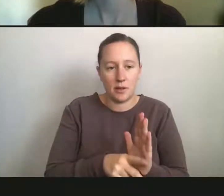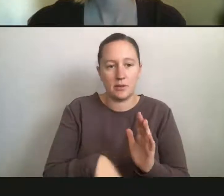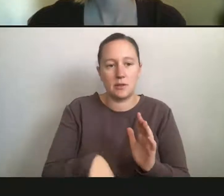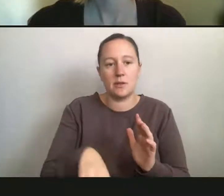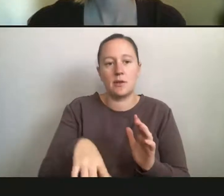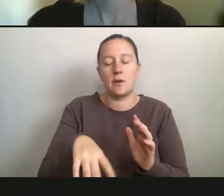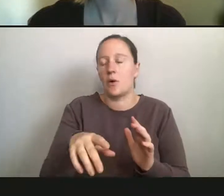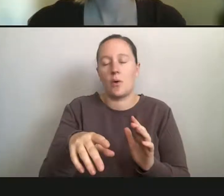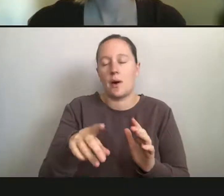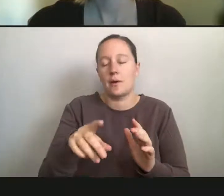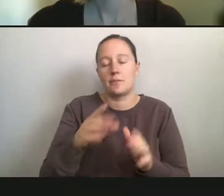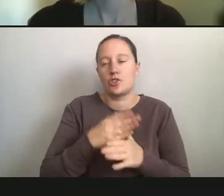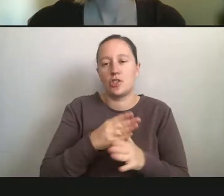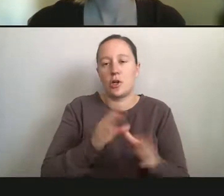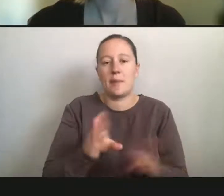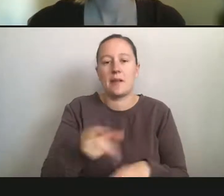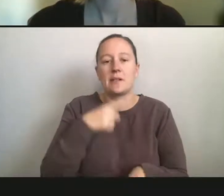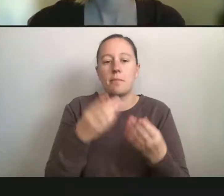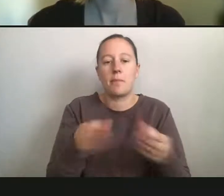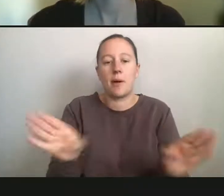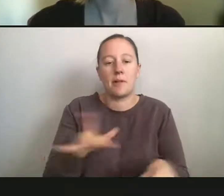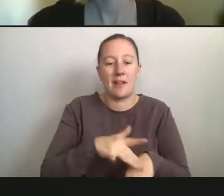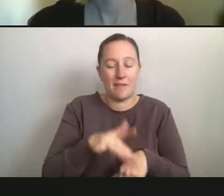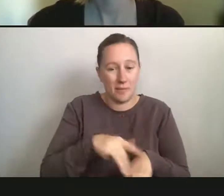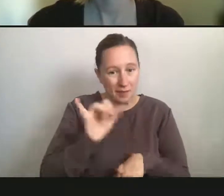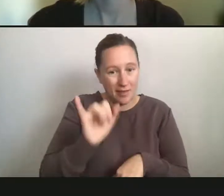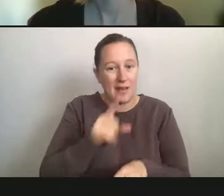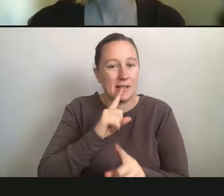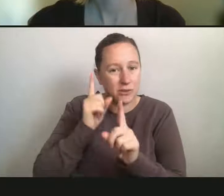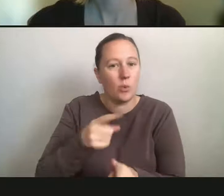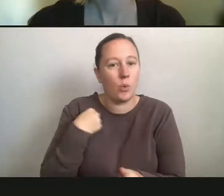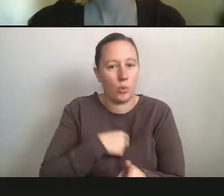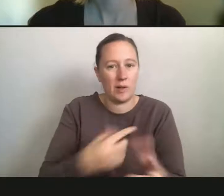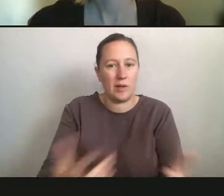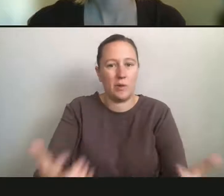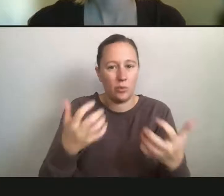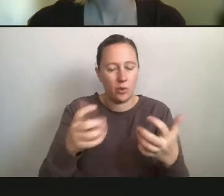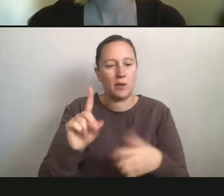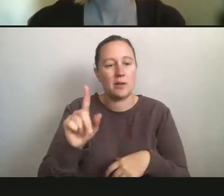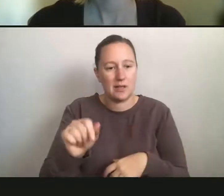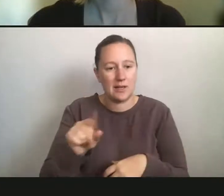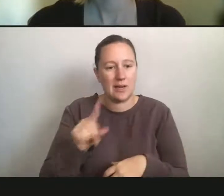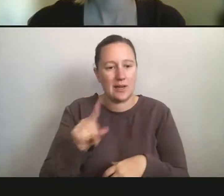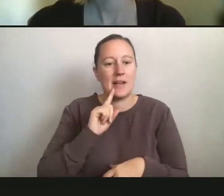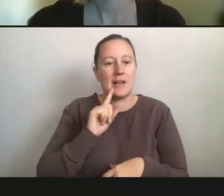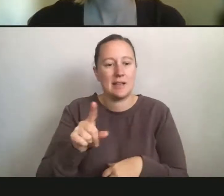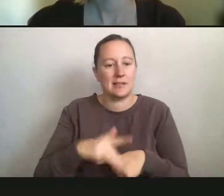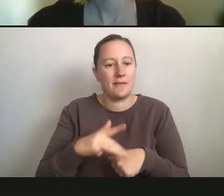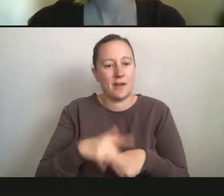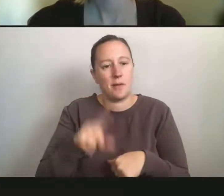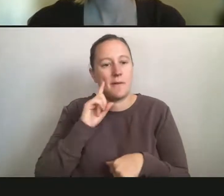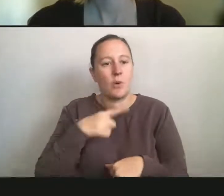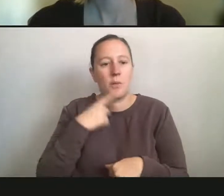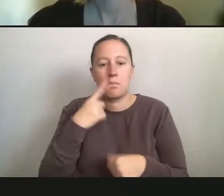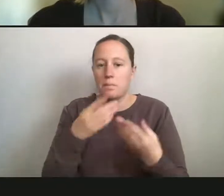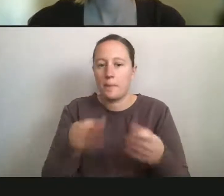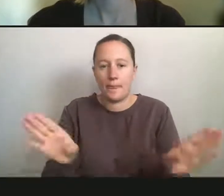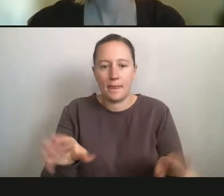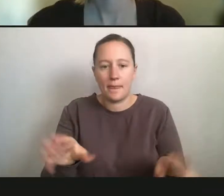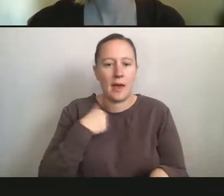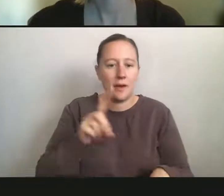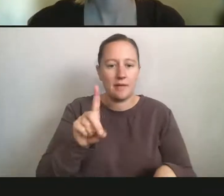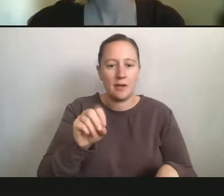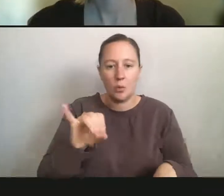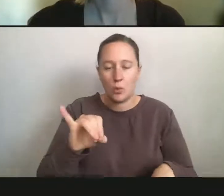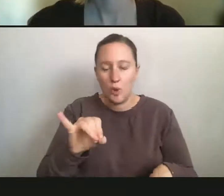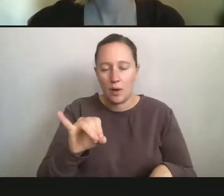available. And that's something we're very interested in doing. And so to the extent that they can include things like DOIs that would help people then